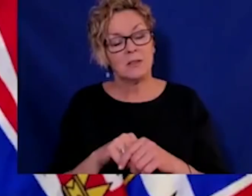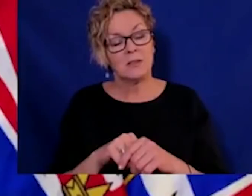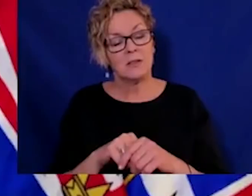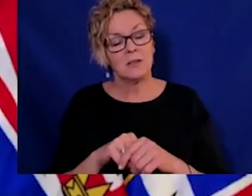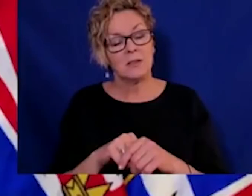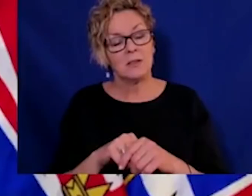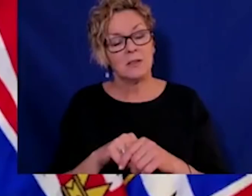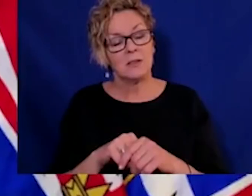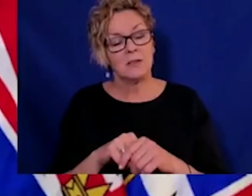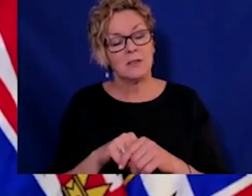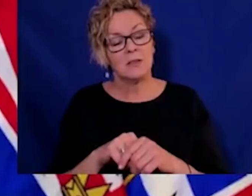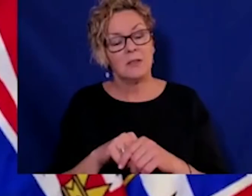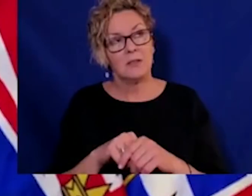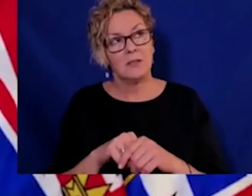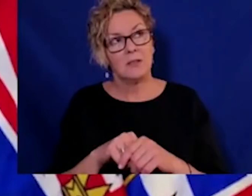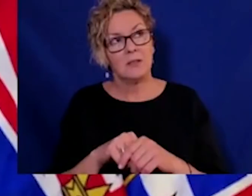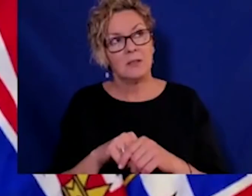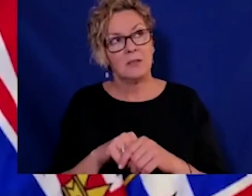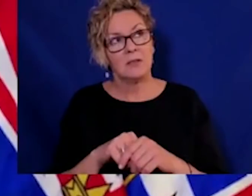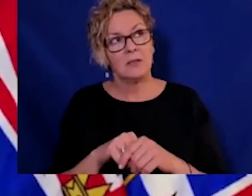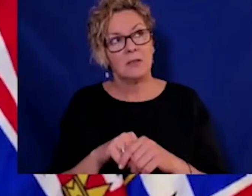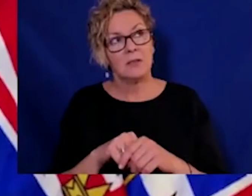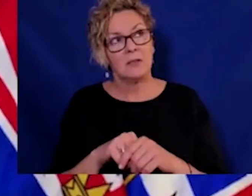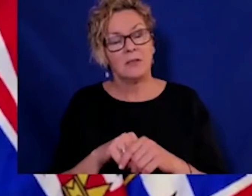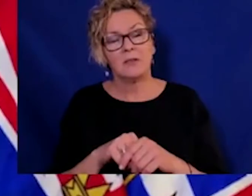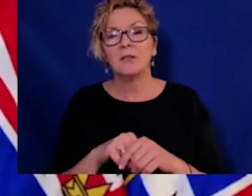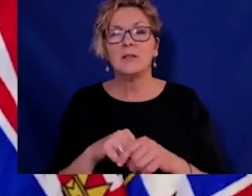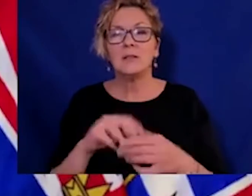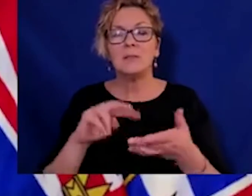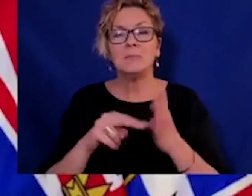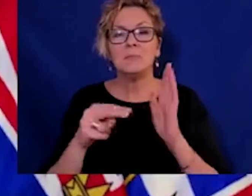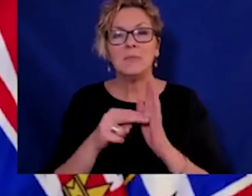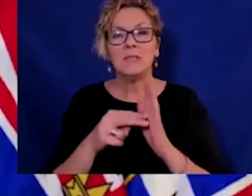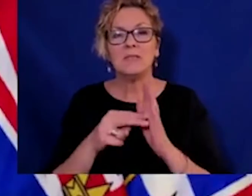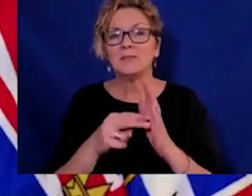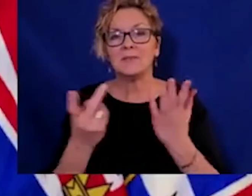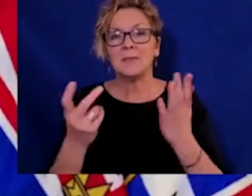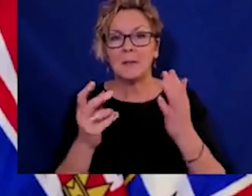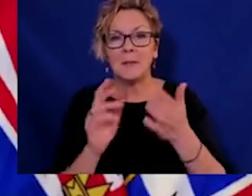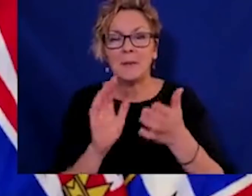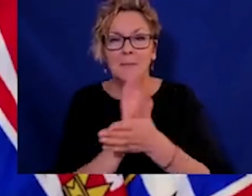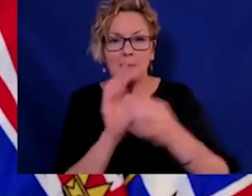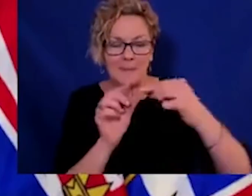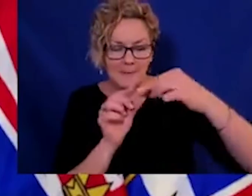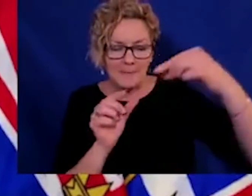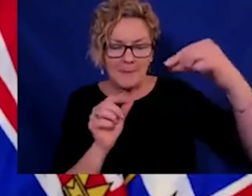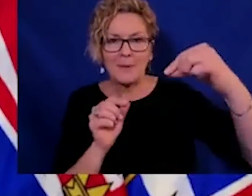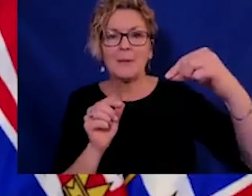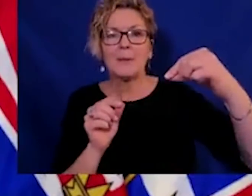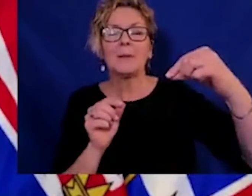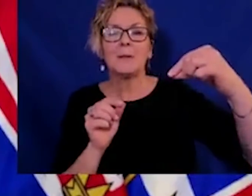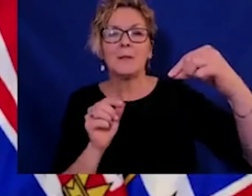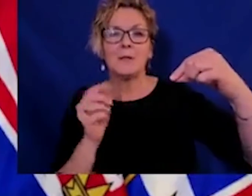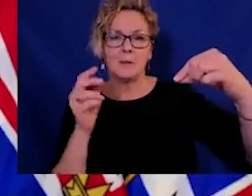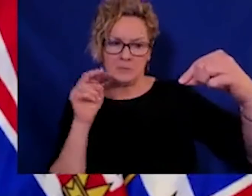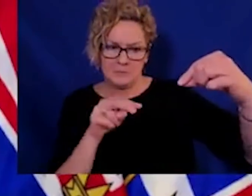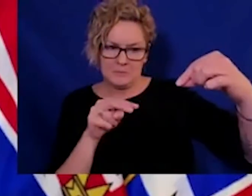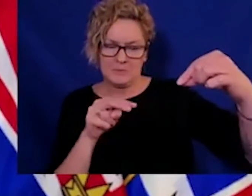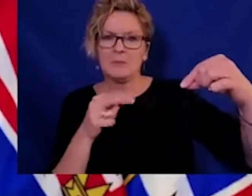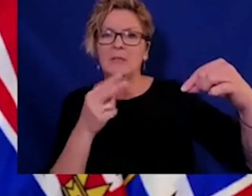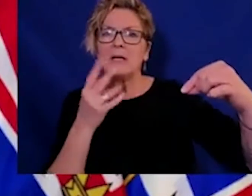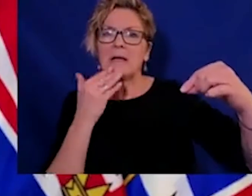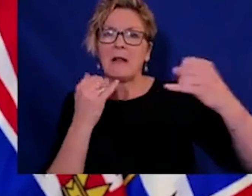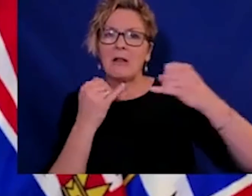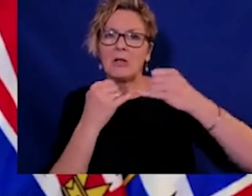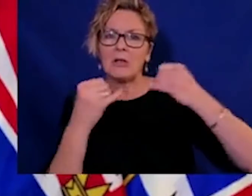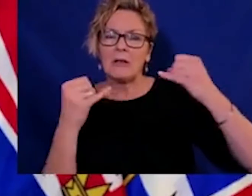that where it has a colored line. Again, these tests, all of these,